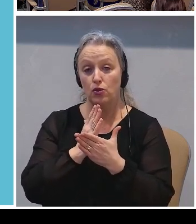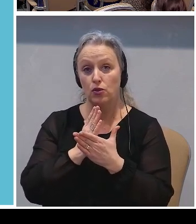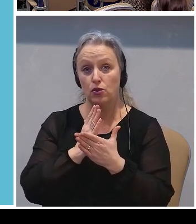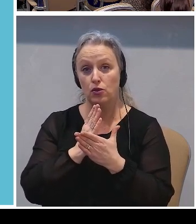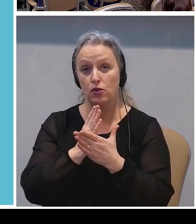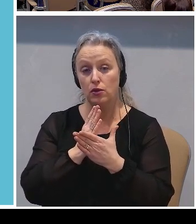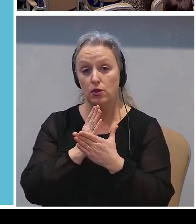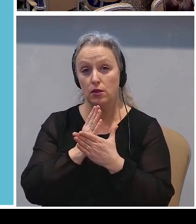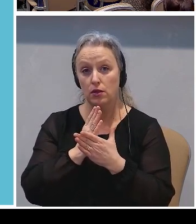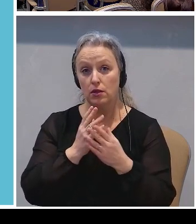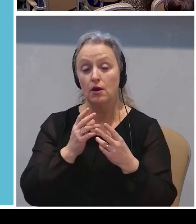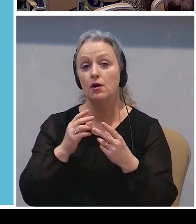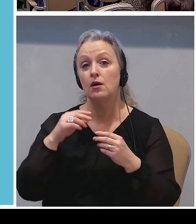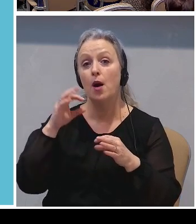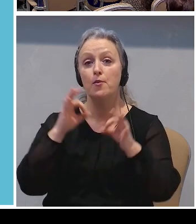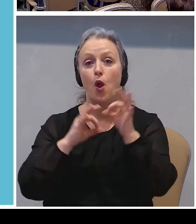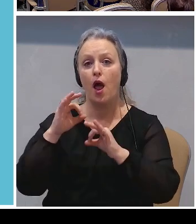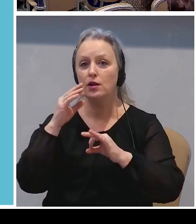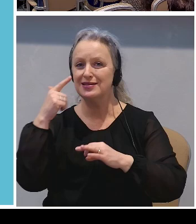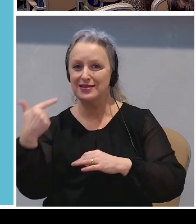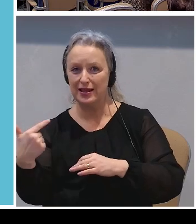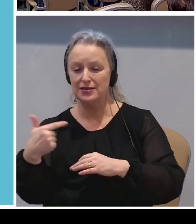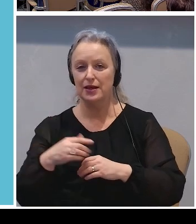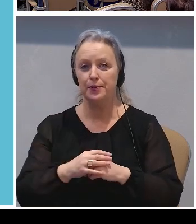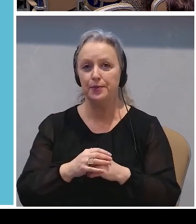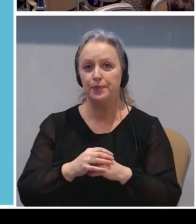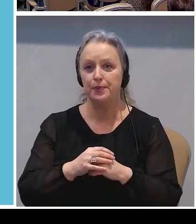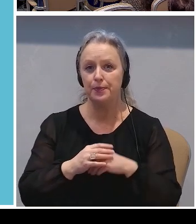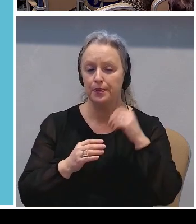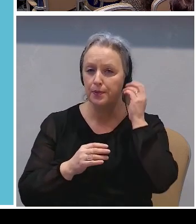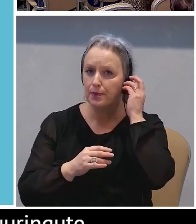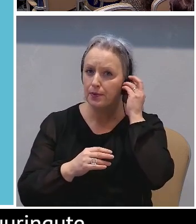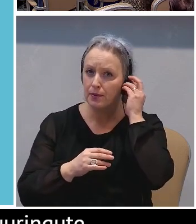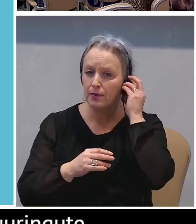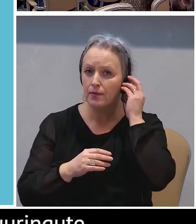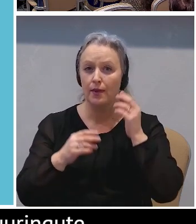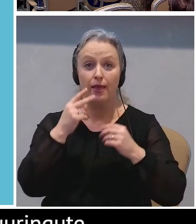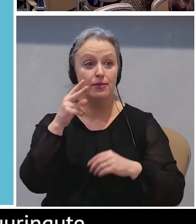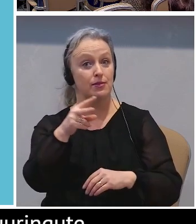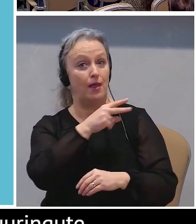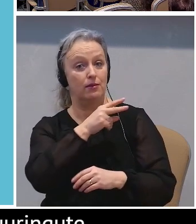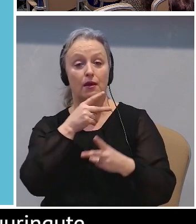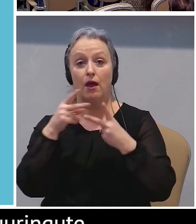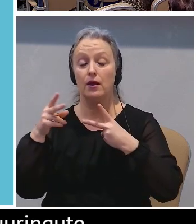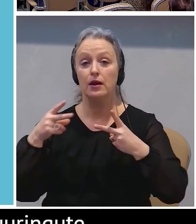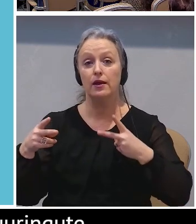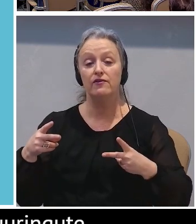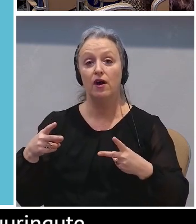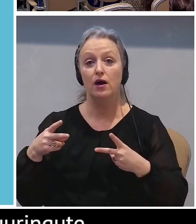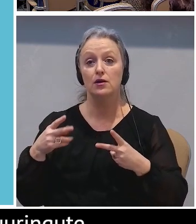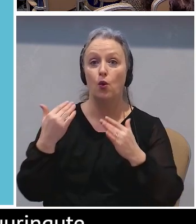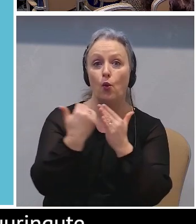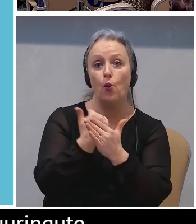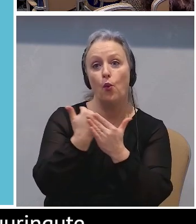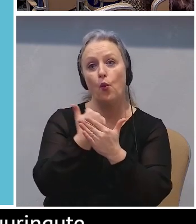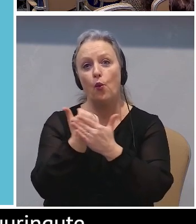methodologies that were leading the projects IDEAL, ASTERIC, and INSPIRE, that were specific projects to develop methodology for